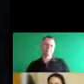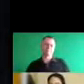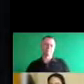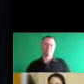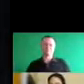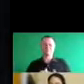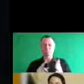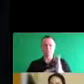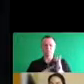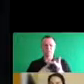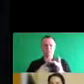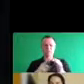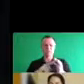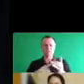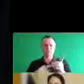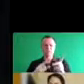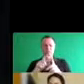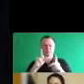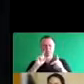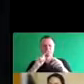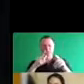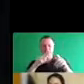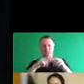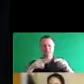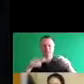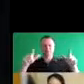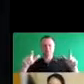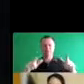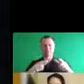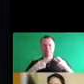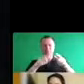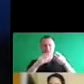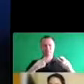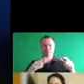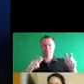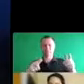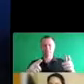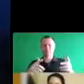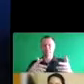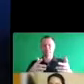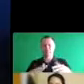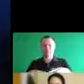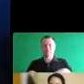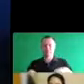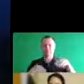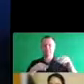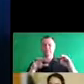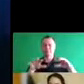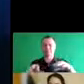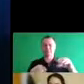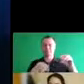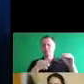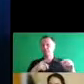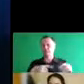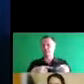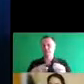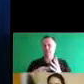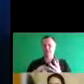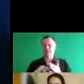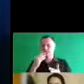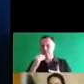liquid, what is it about water that's so powerful, you think, in this exploration?